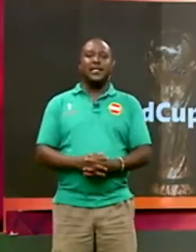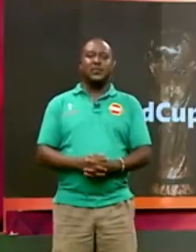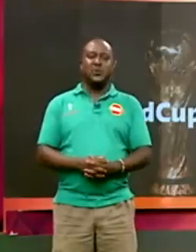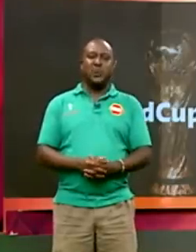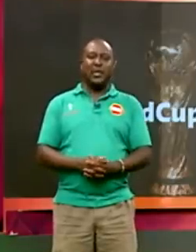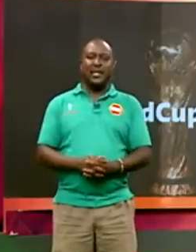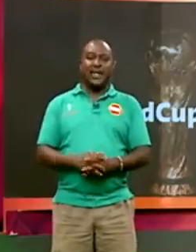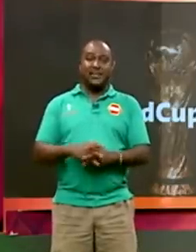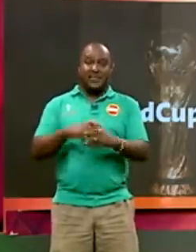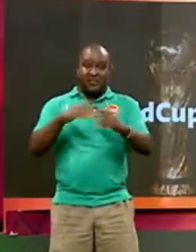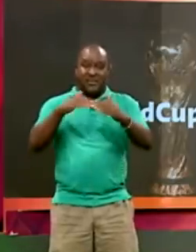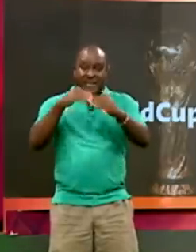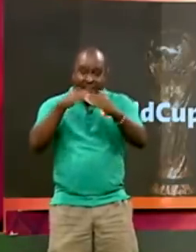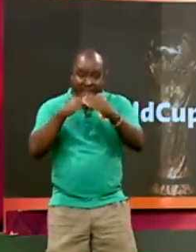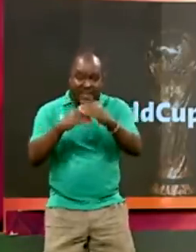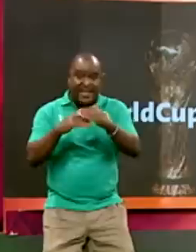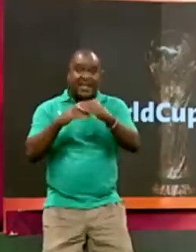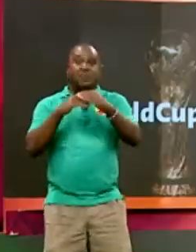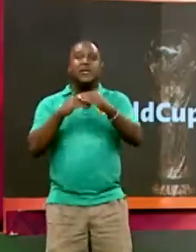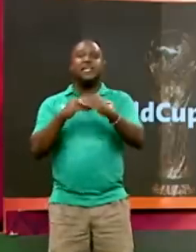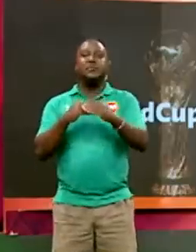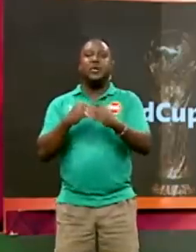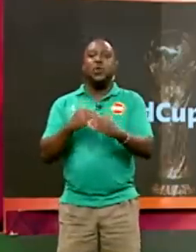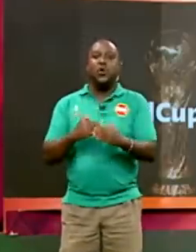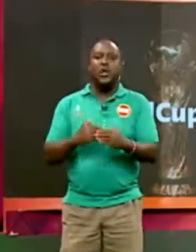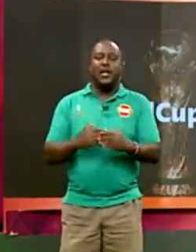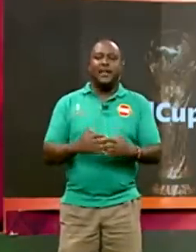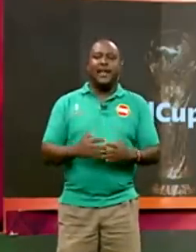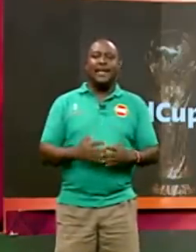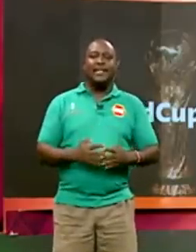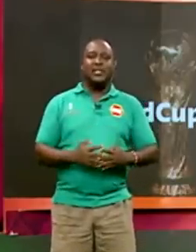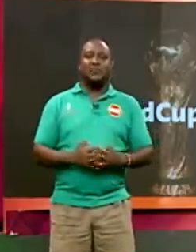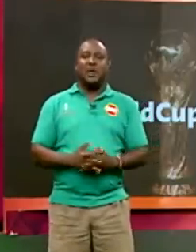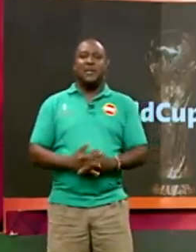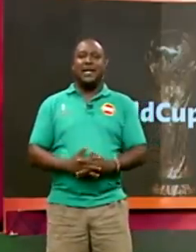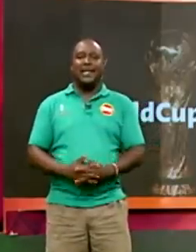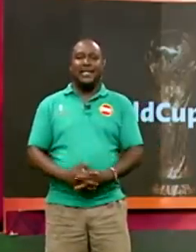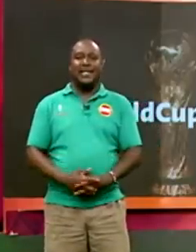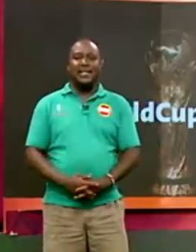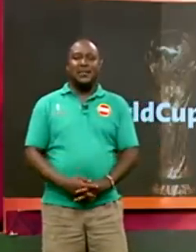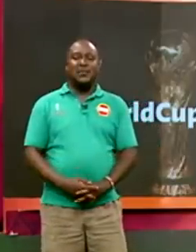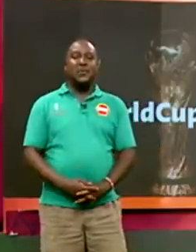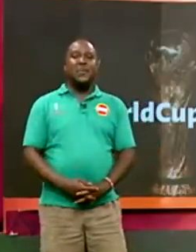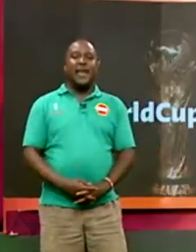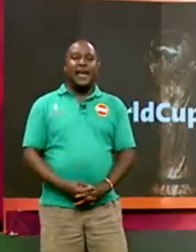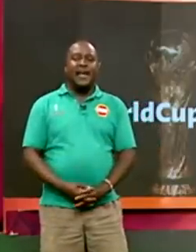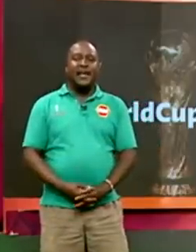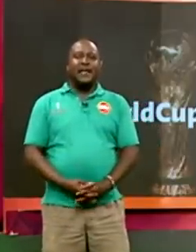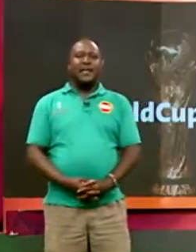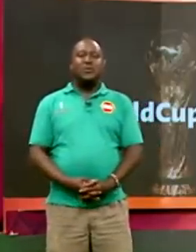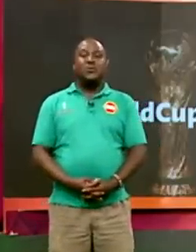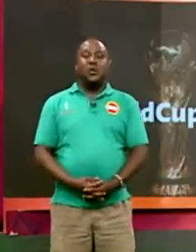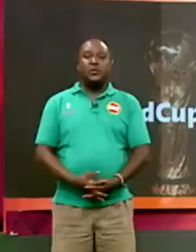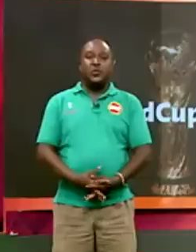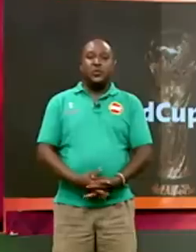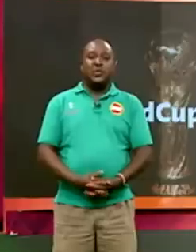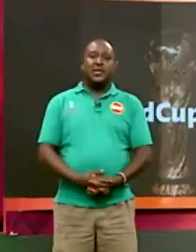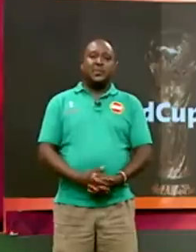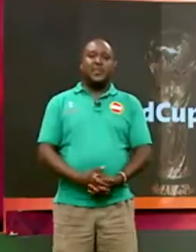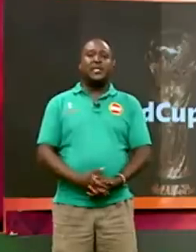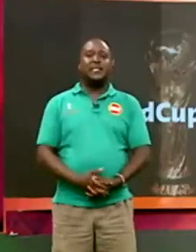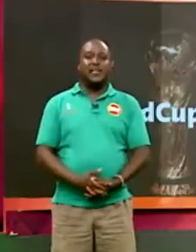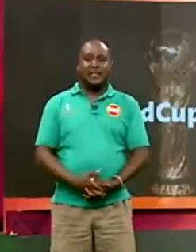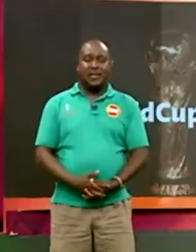winning the English Football League. That's the tier immediately below the English Premier League. From there, he moved on